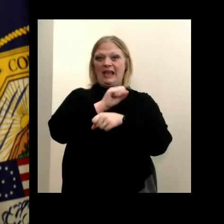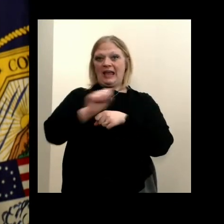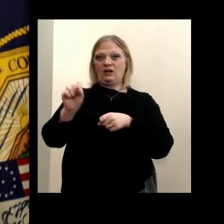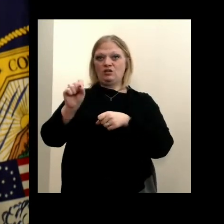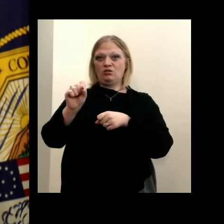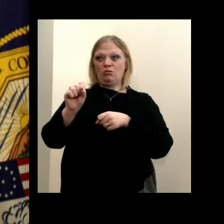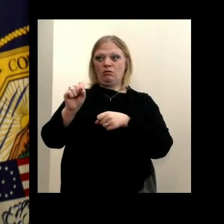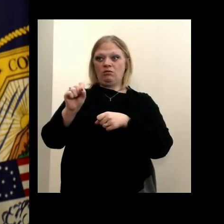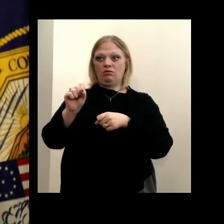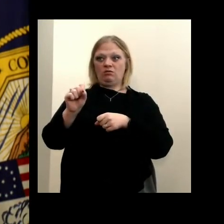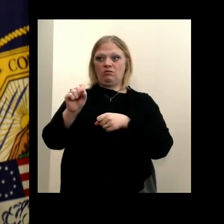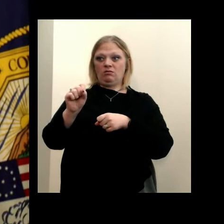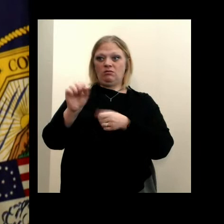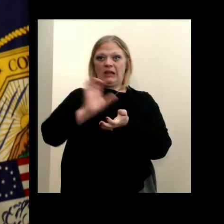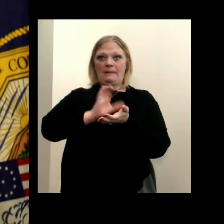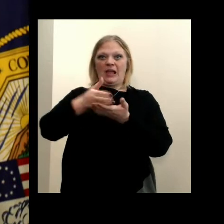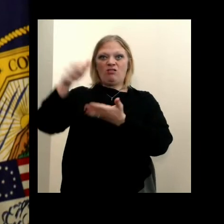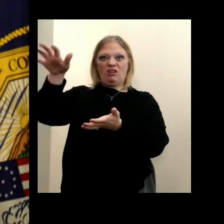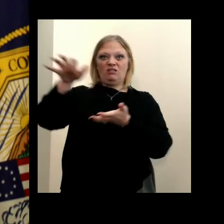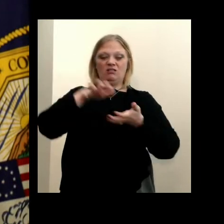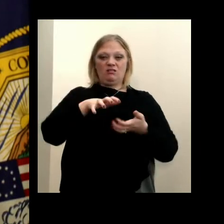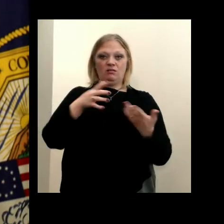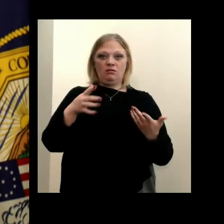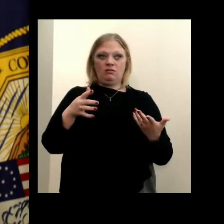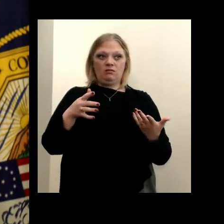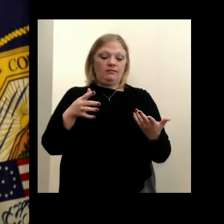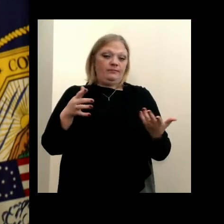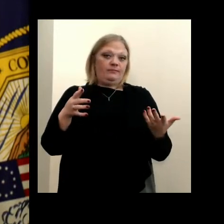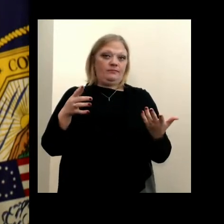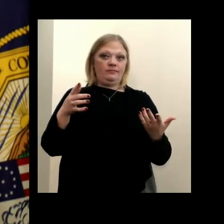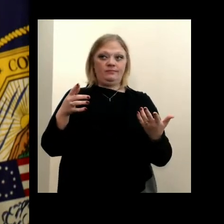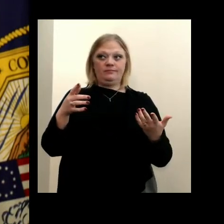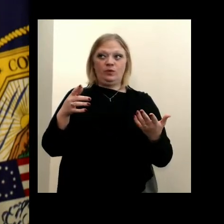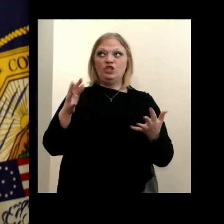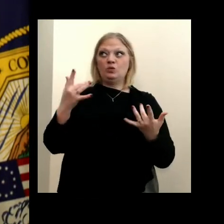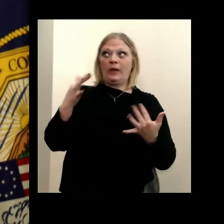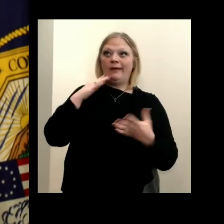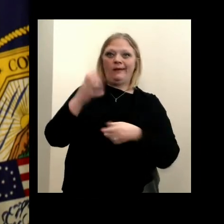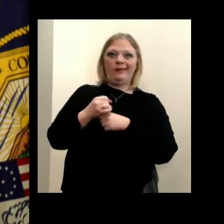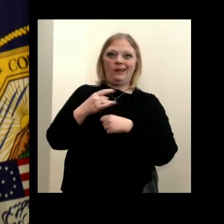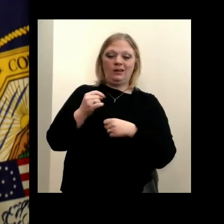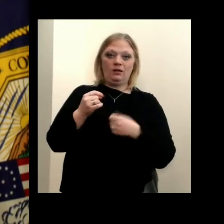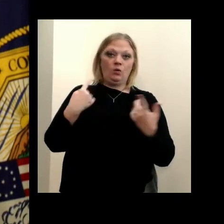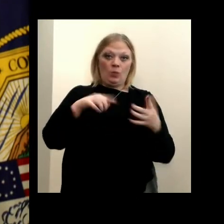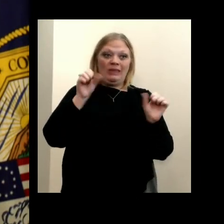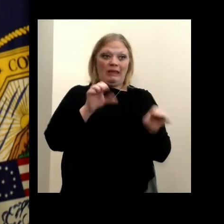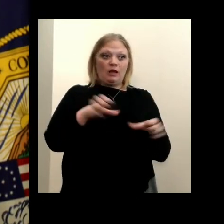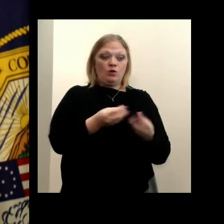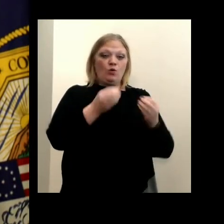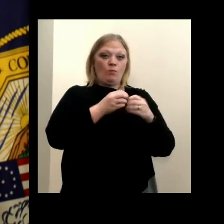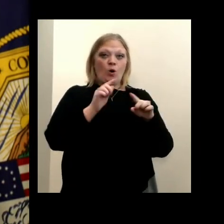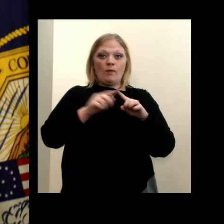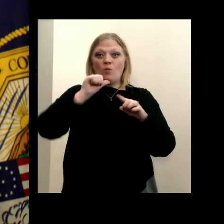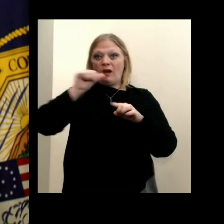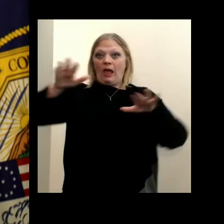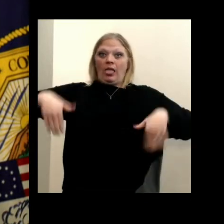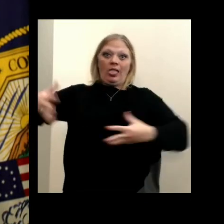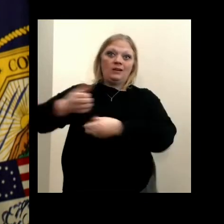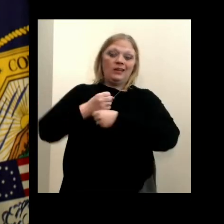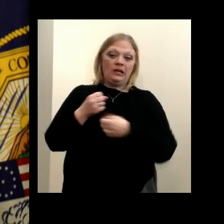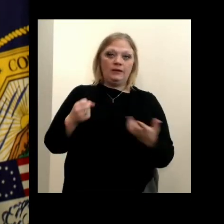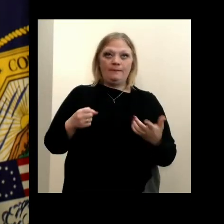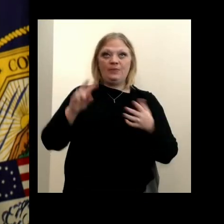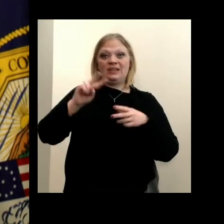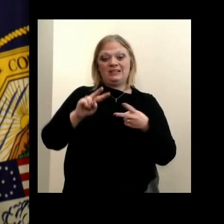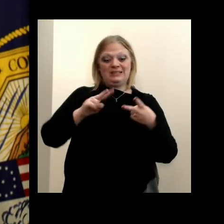it. As I said, we know we could do more, but we at this point have not received it. On the second one, I know the state is